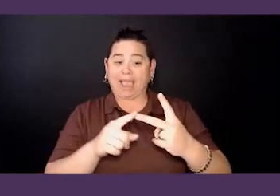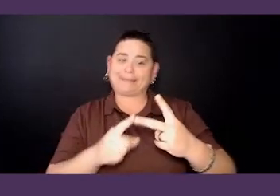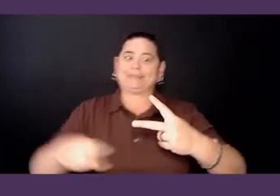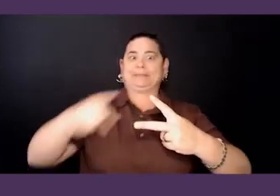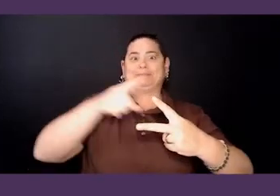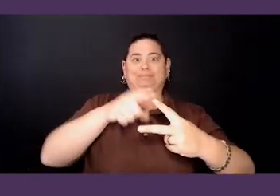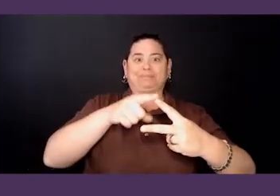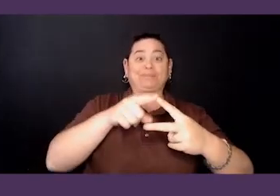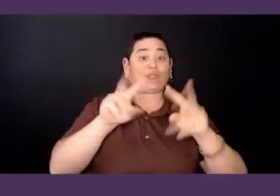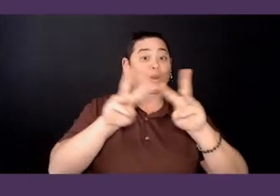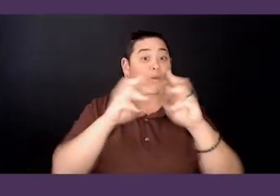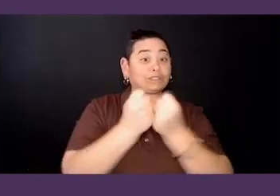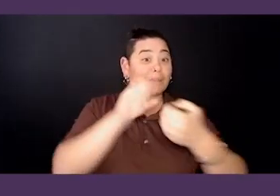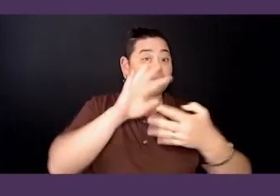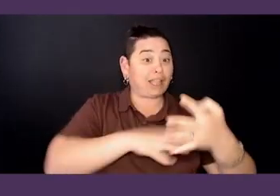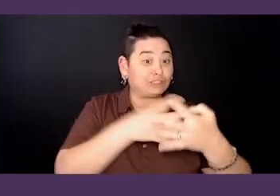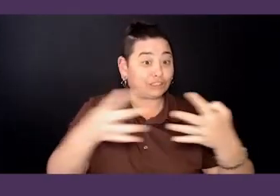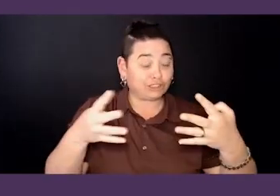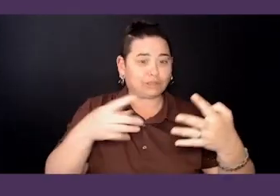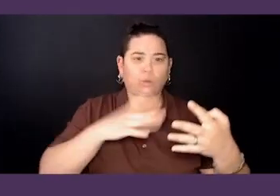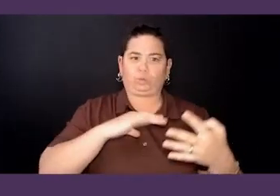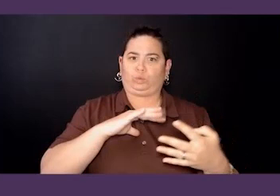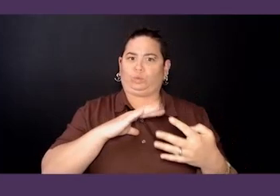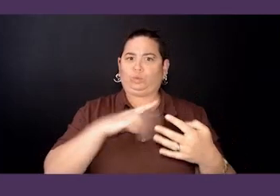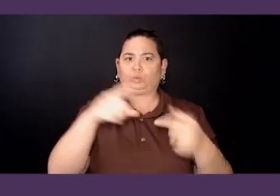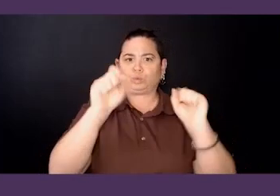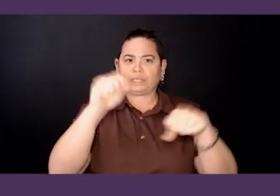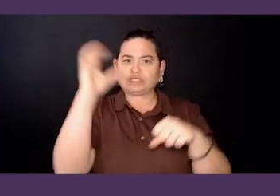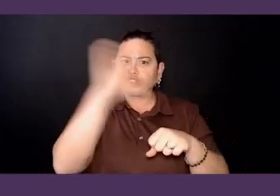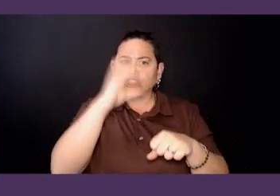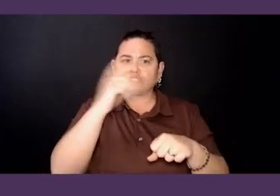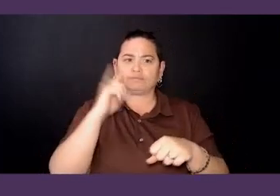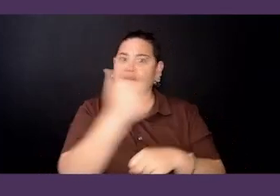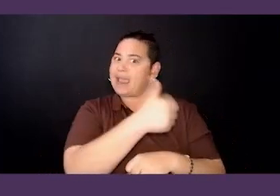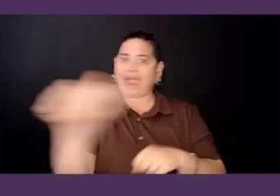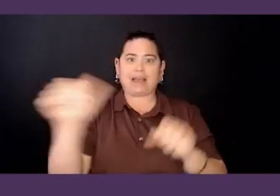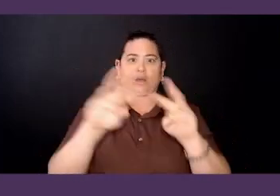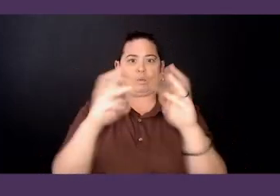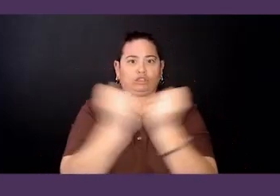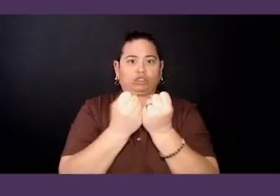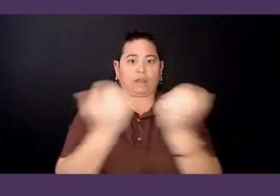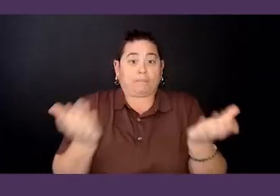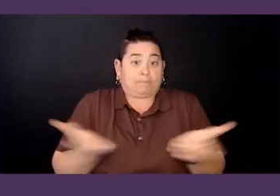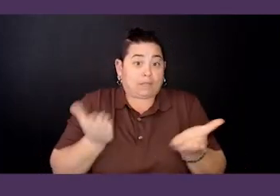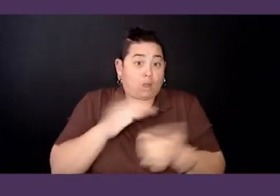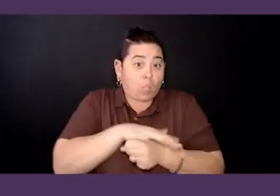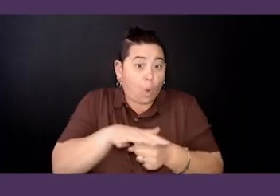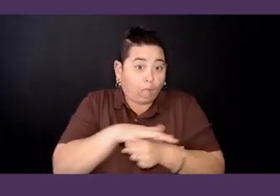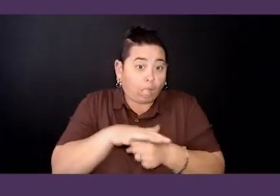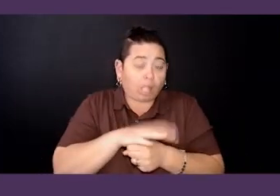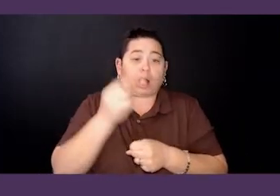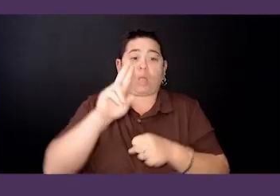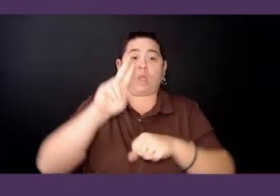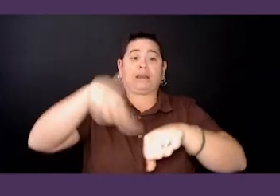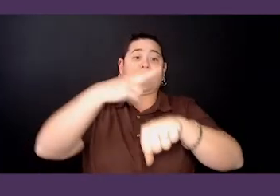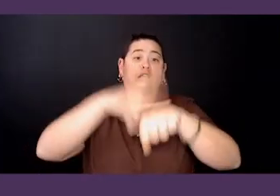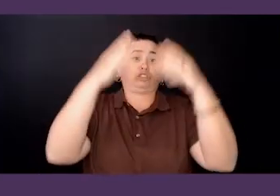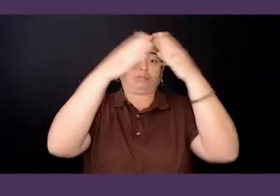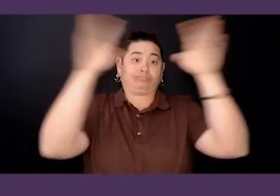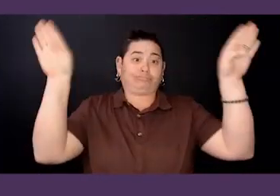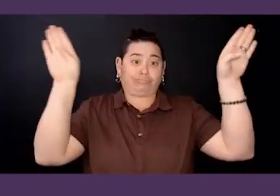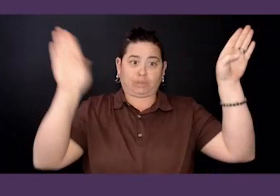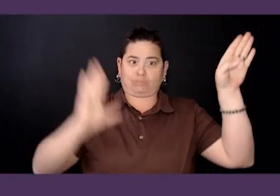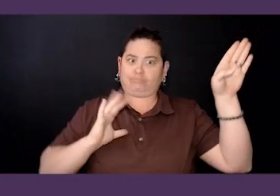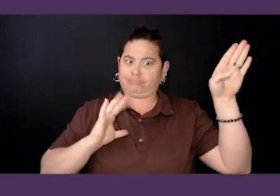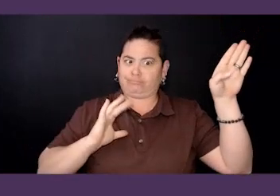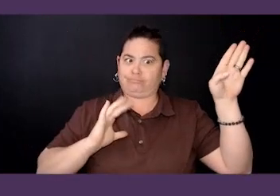In addition to the on-demand webinar repository, ACDHH also has a brand new searchable workshop calendar